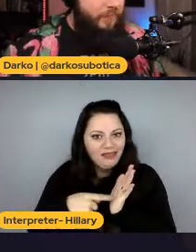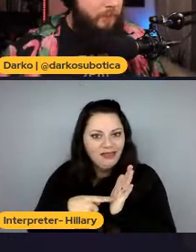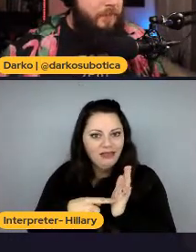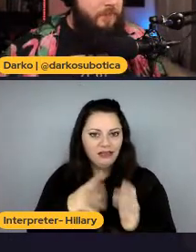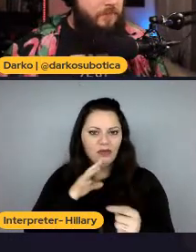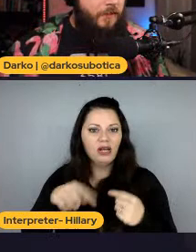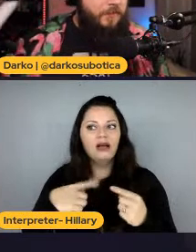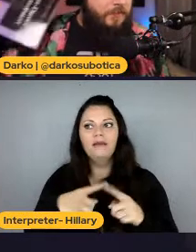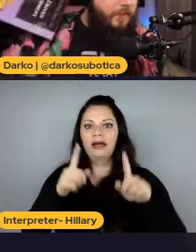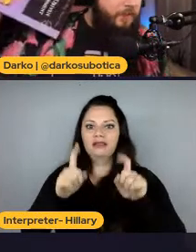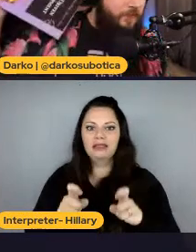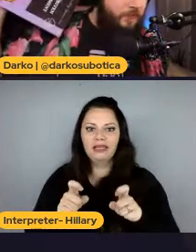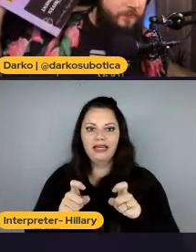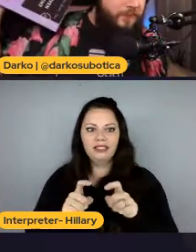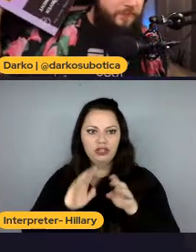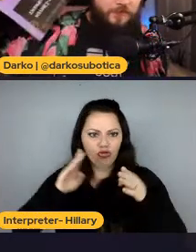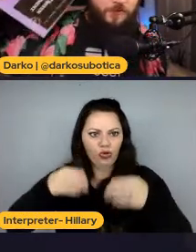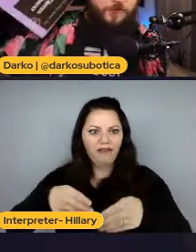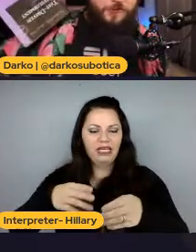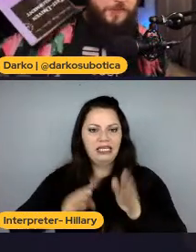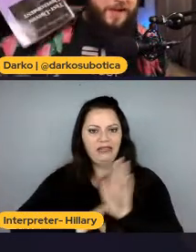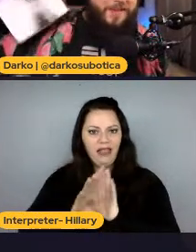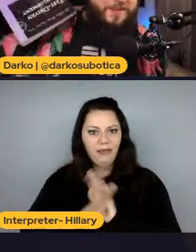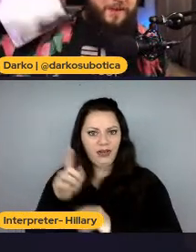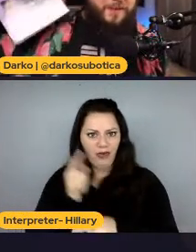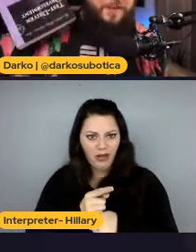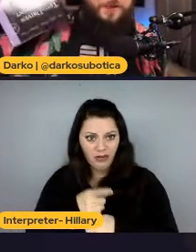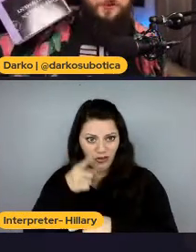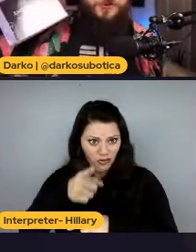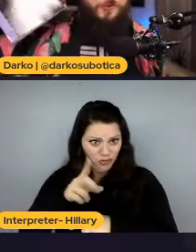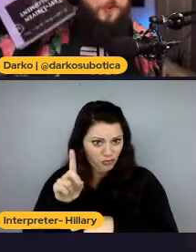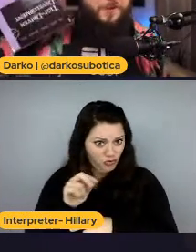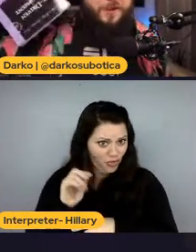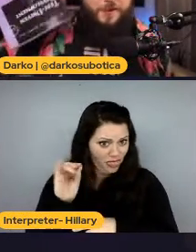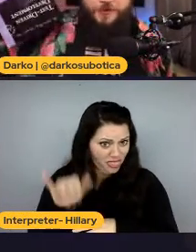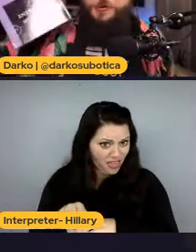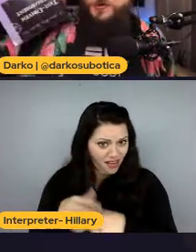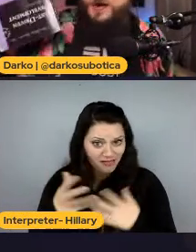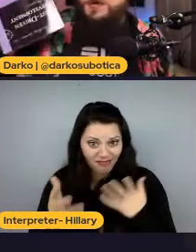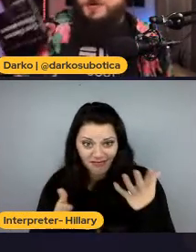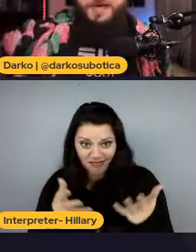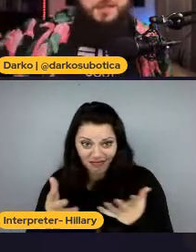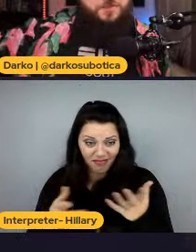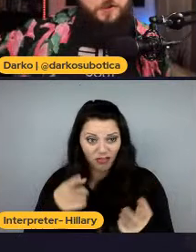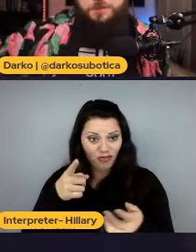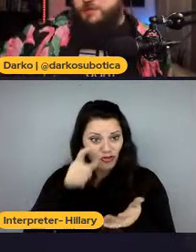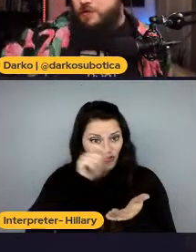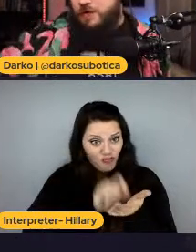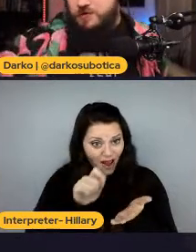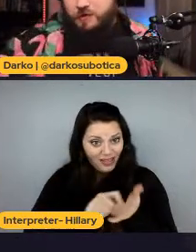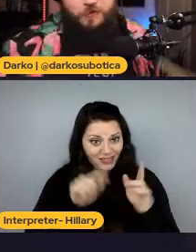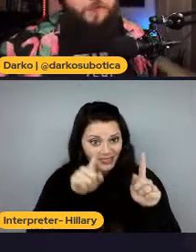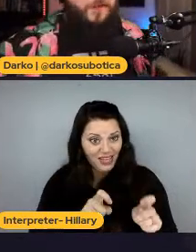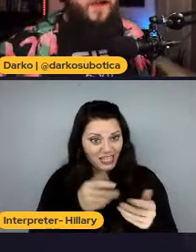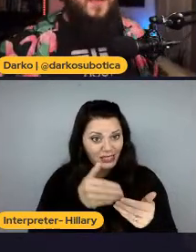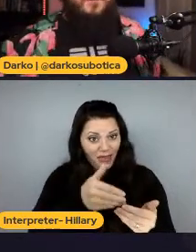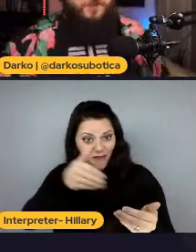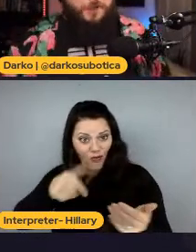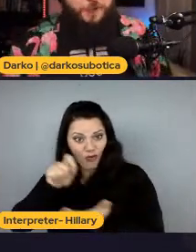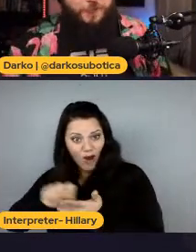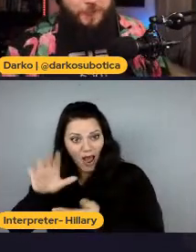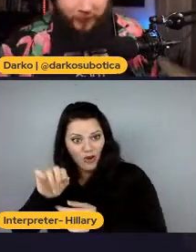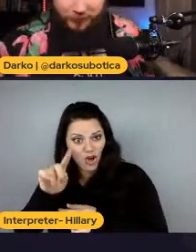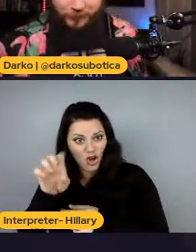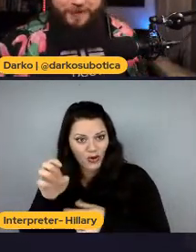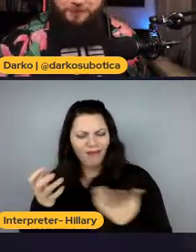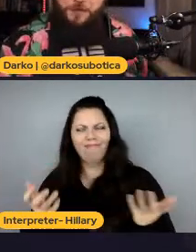test-driven development, right? Do you do that? Huh? Do you write your tests first before you write your code? Of